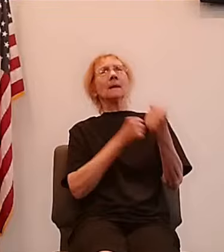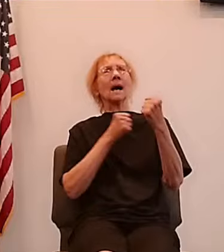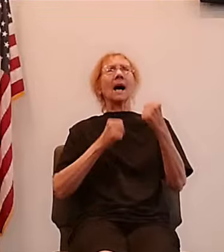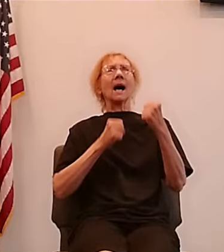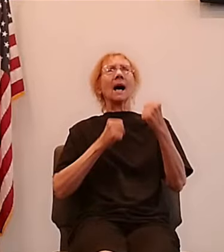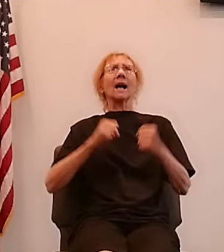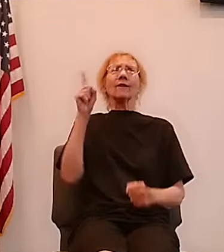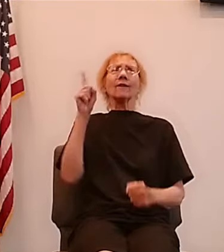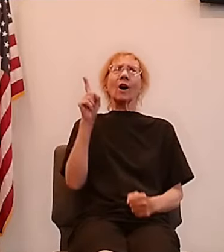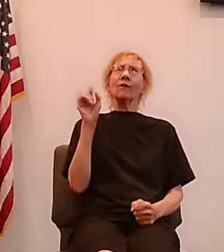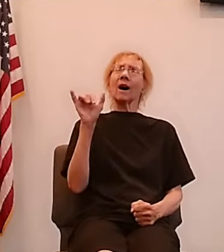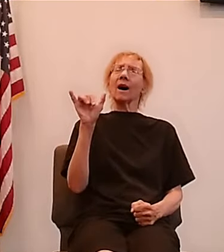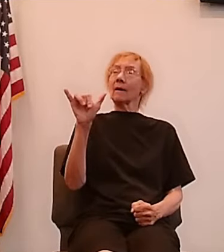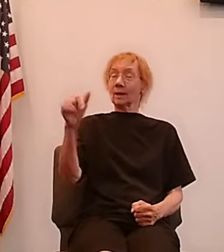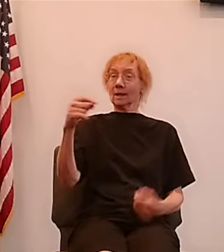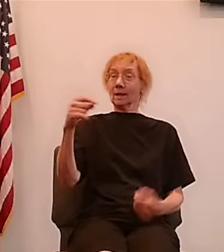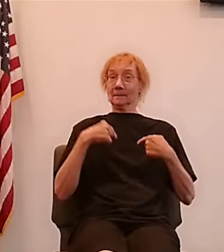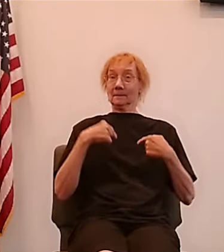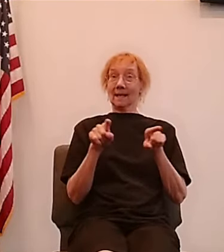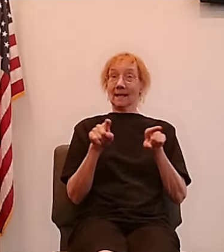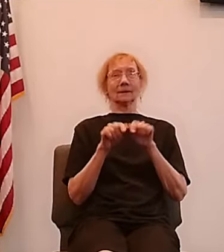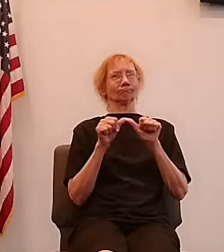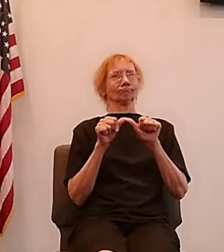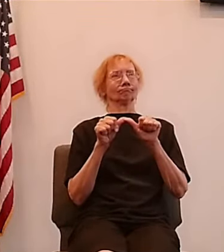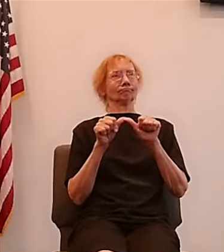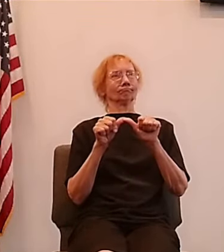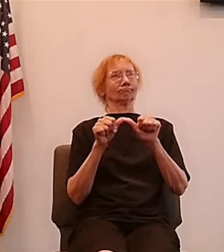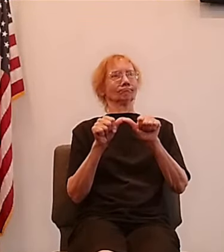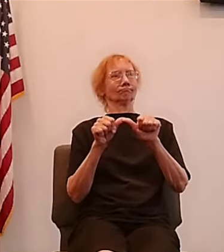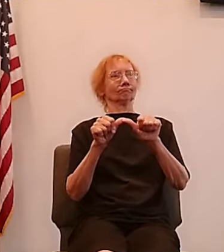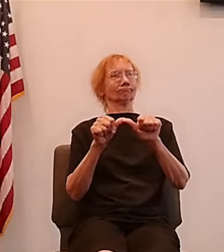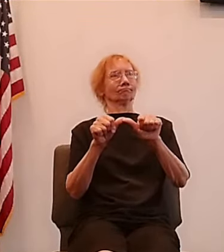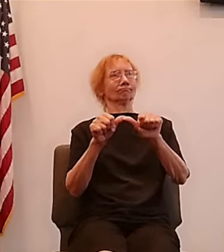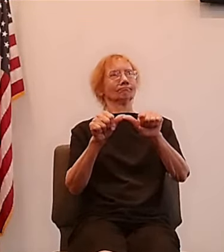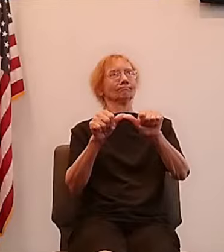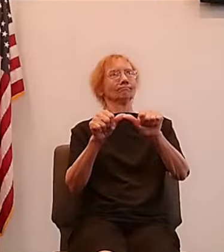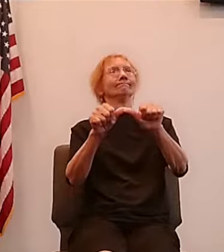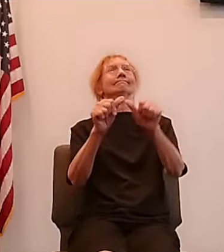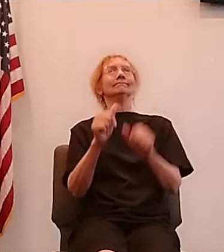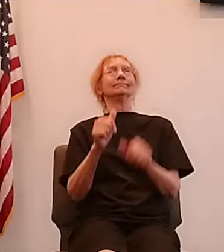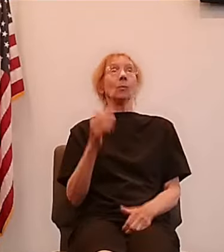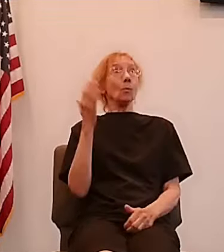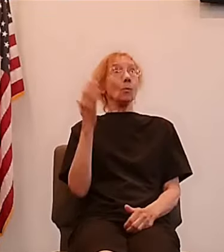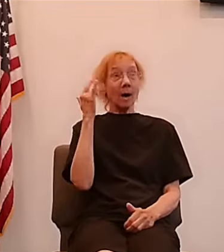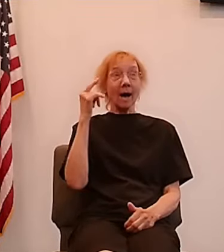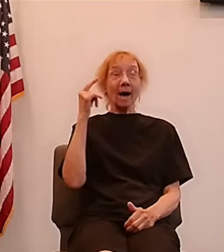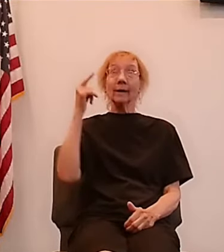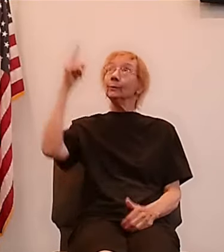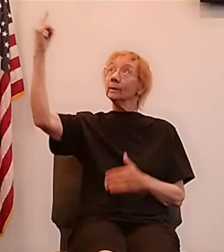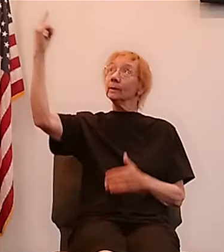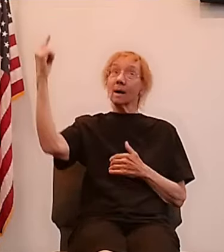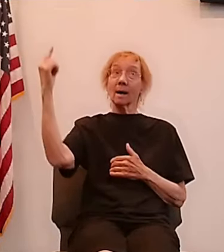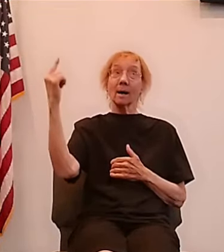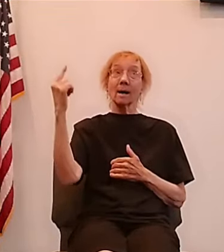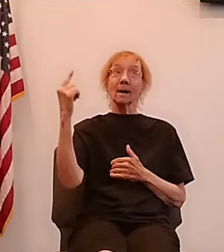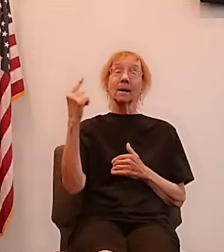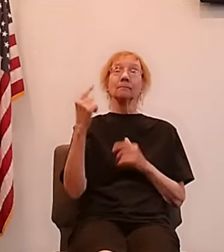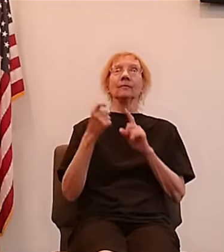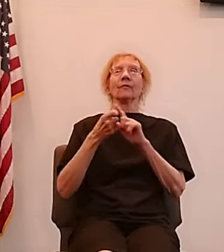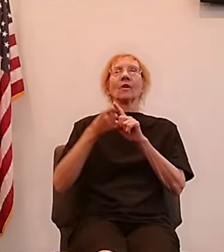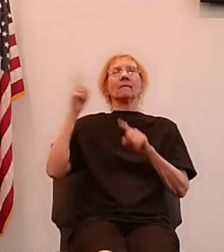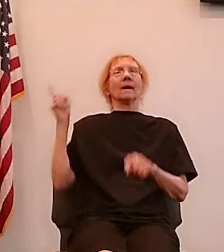Almighty, forever, I will never be the same, 'cause you came near from